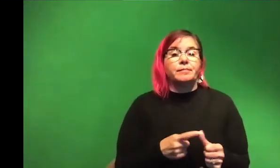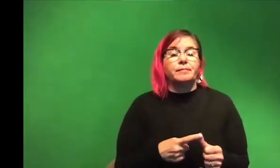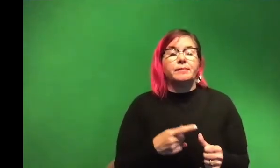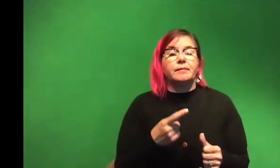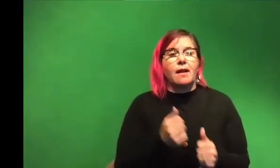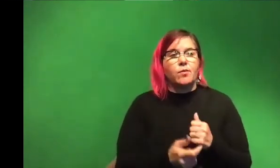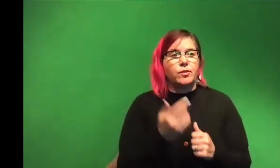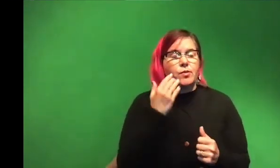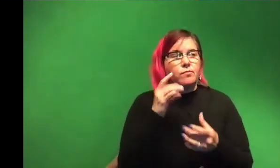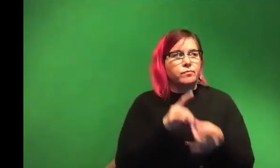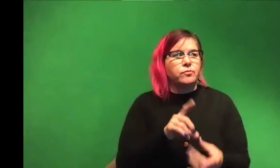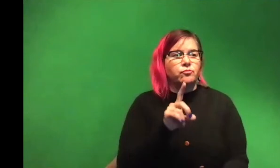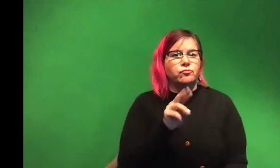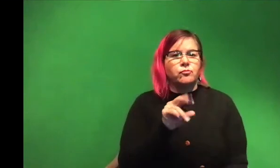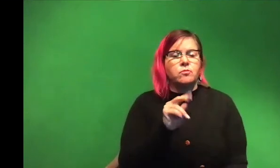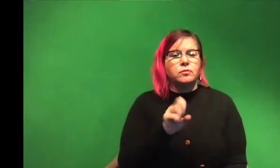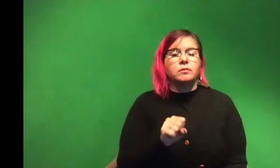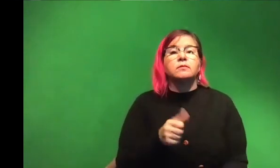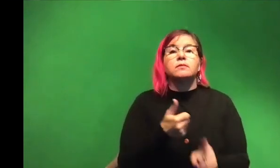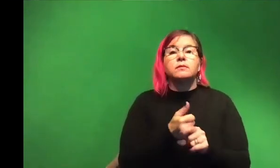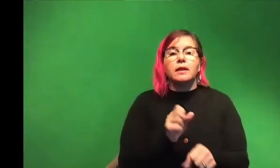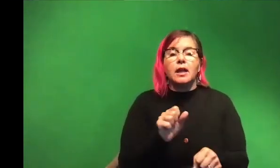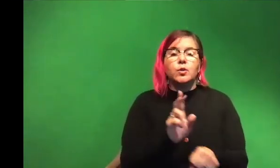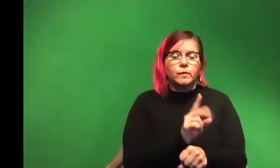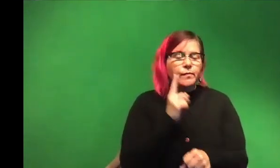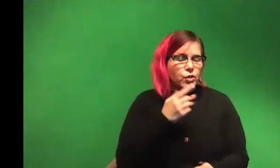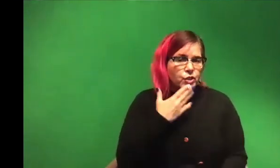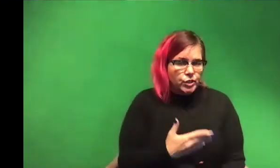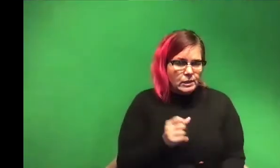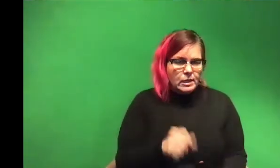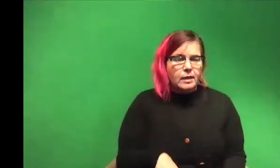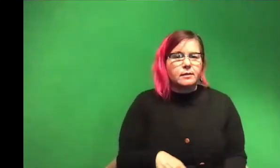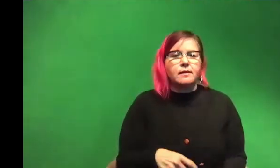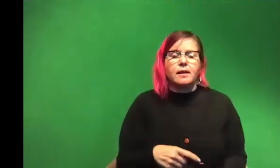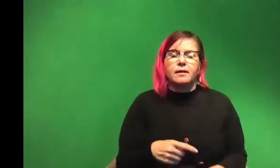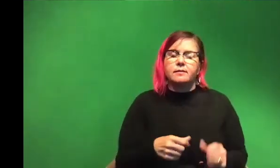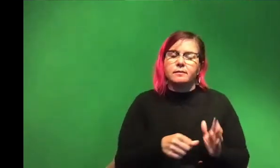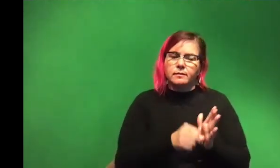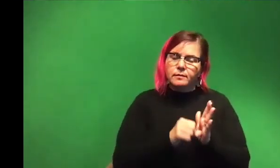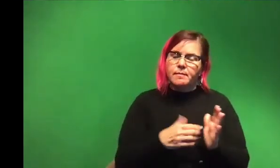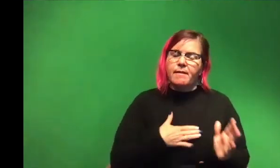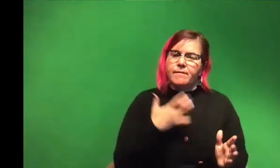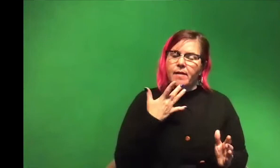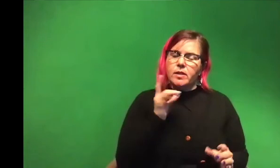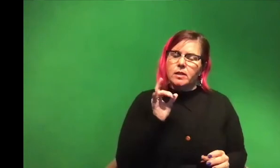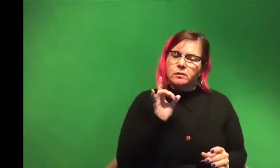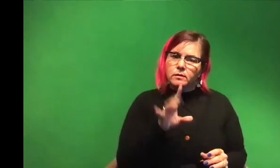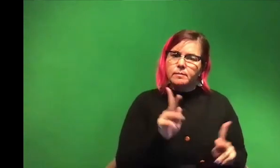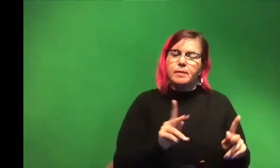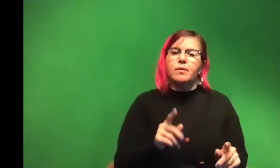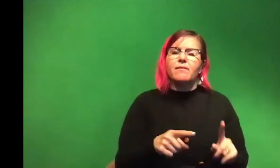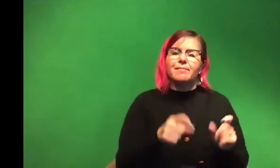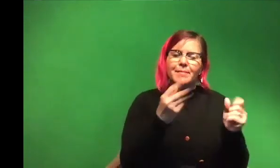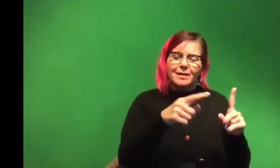everybody to know about drones is that drones can be used for good. That is one of my favorite things to tell people because there are so many positive